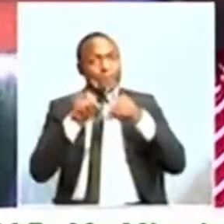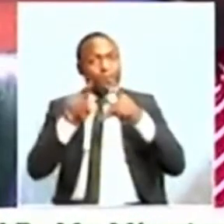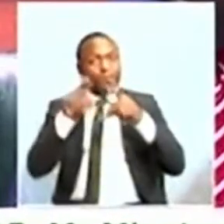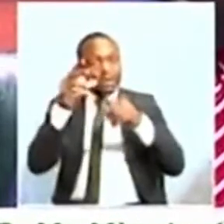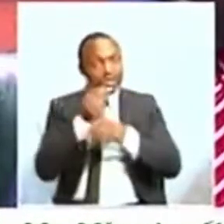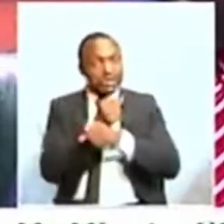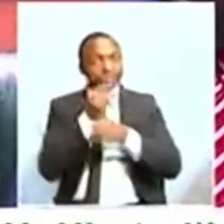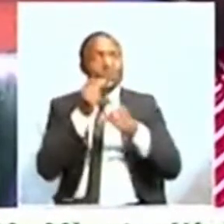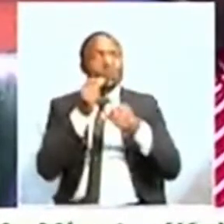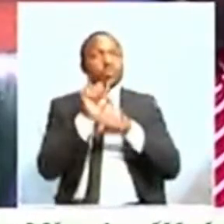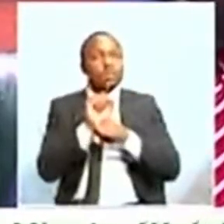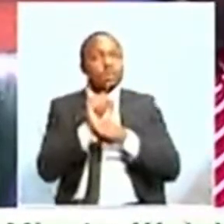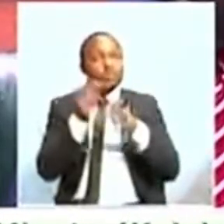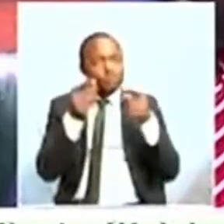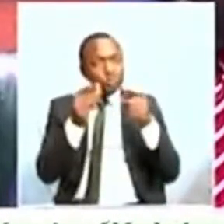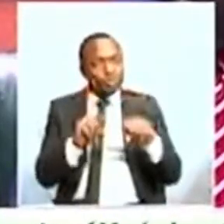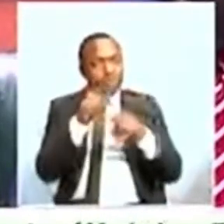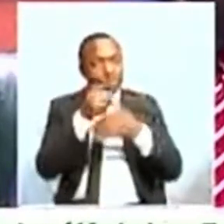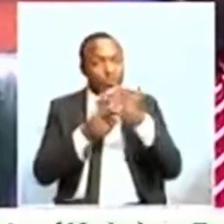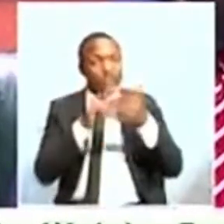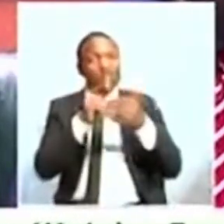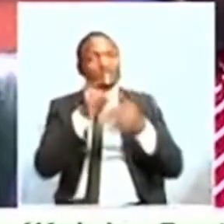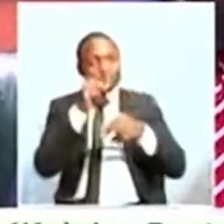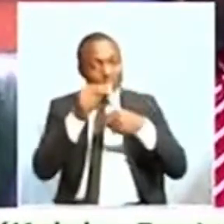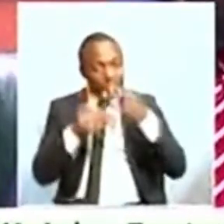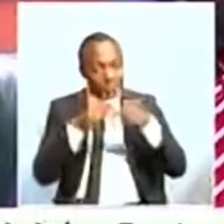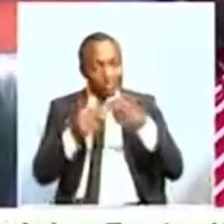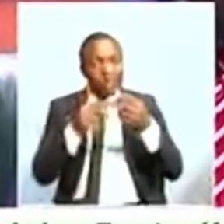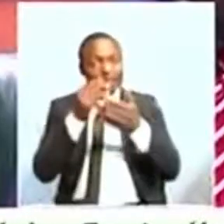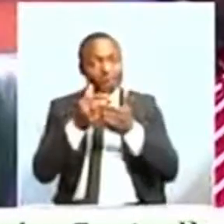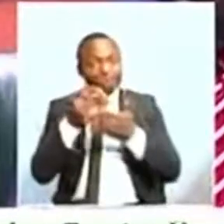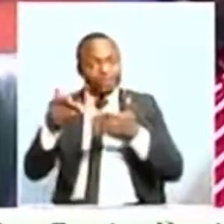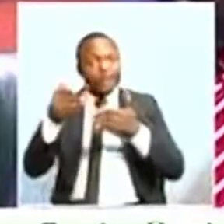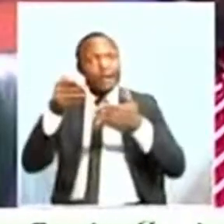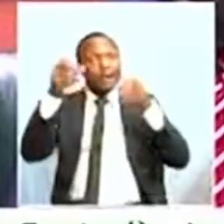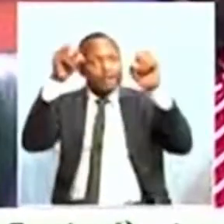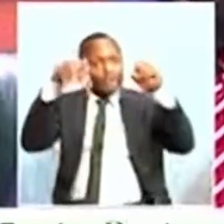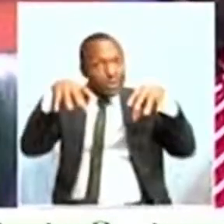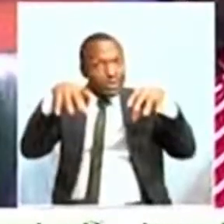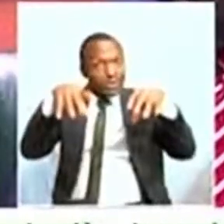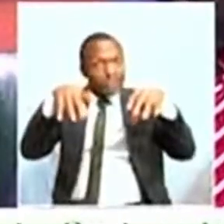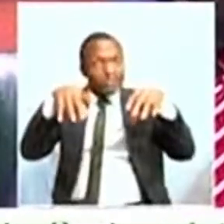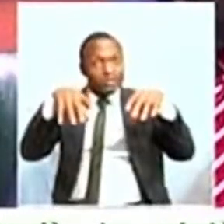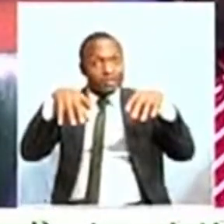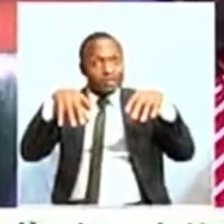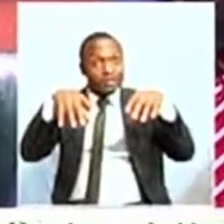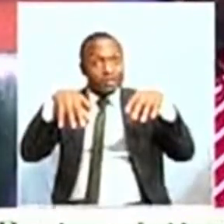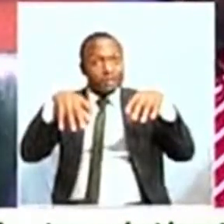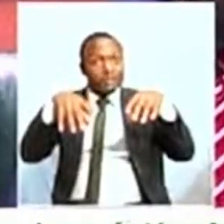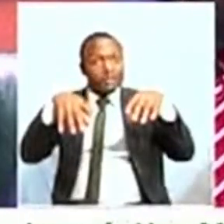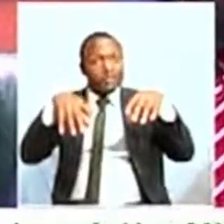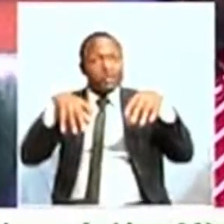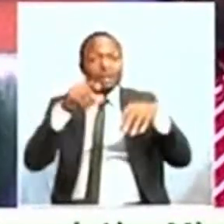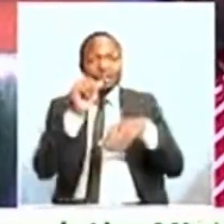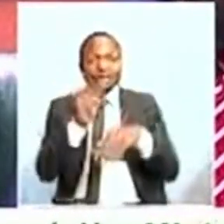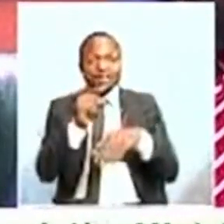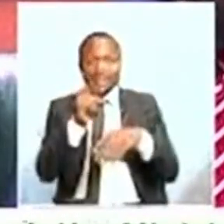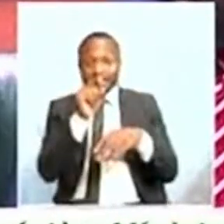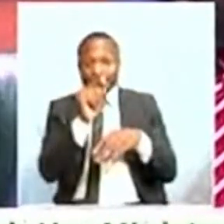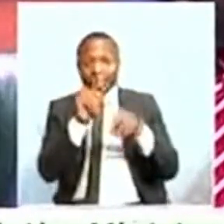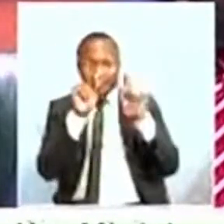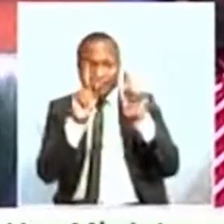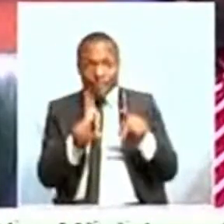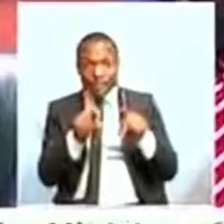get employed, what that means is that they will be buying power in their hands. And the multiplier effect is that that person